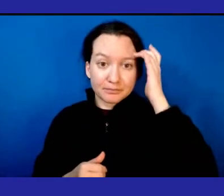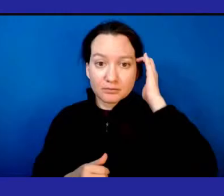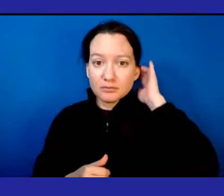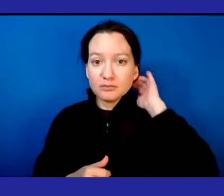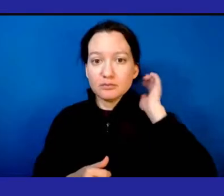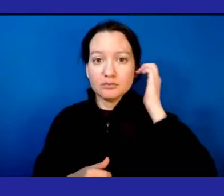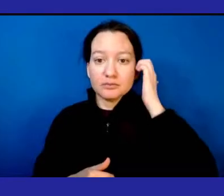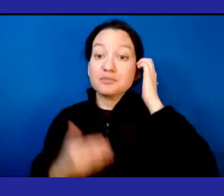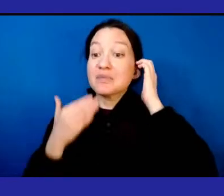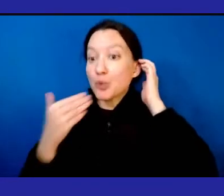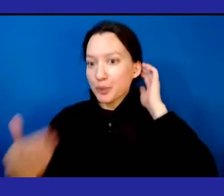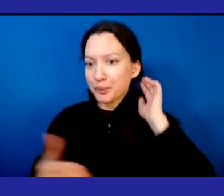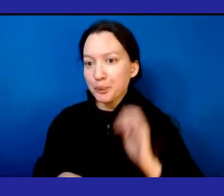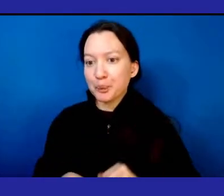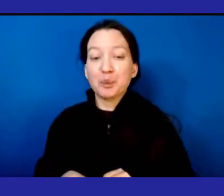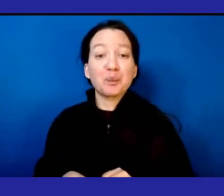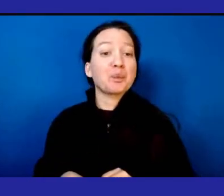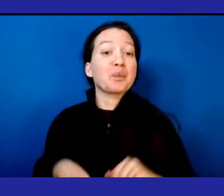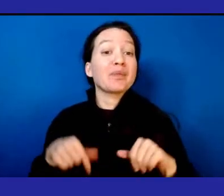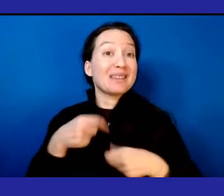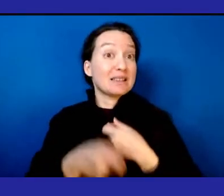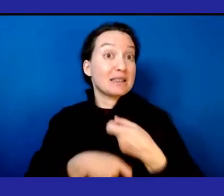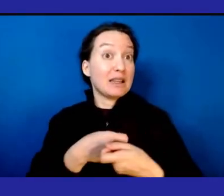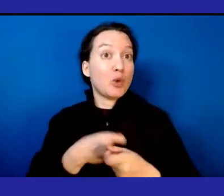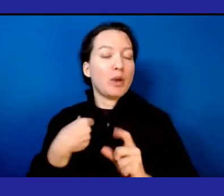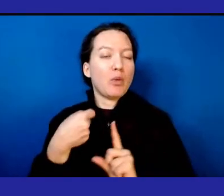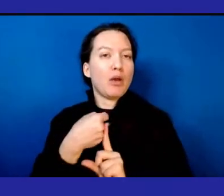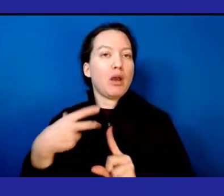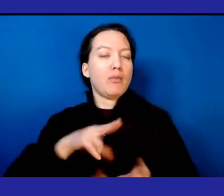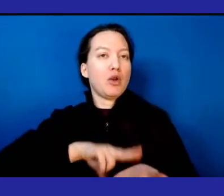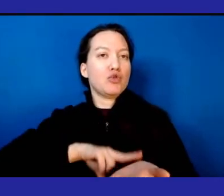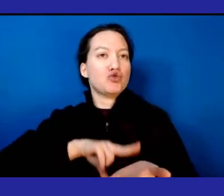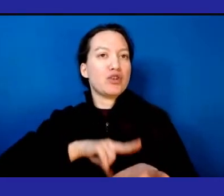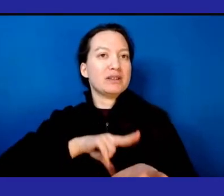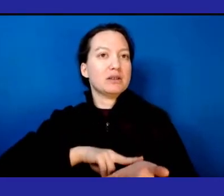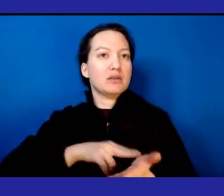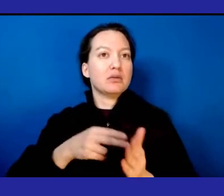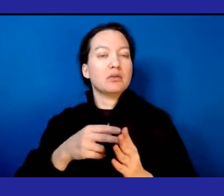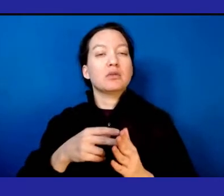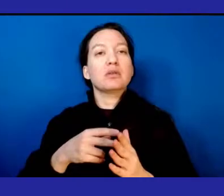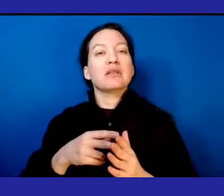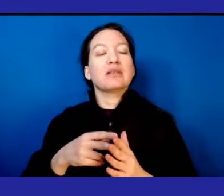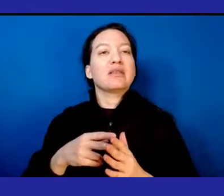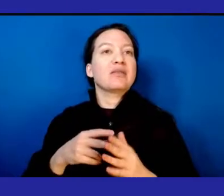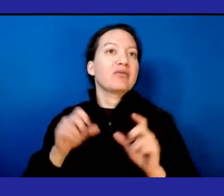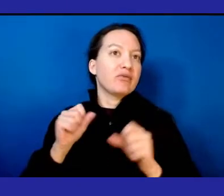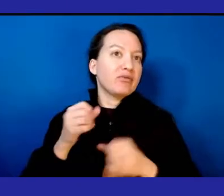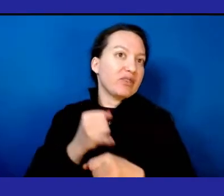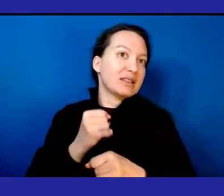Thank you. So this year, we will expand the nursing facilities ventilator capacity.